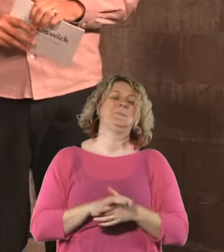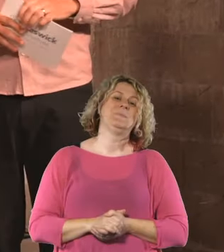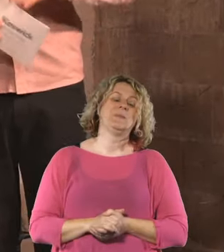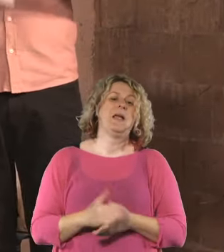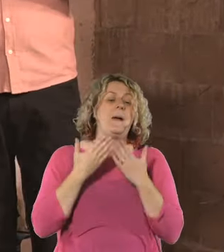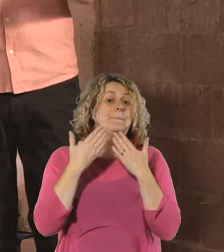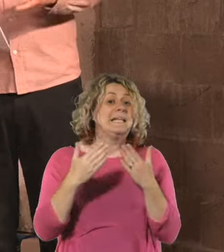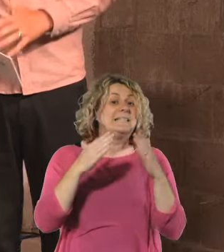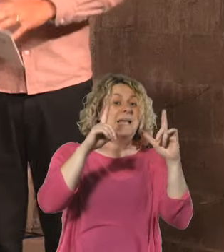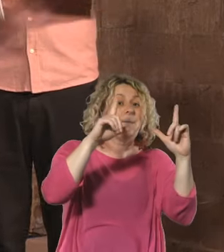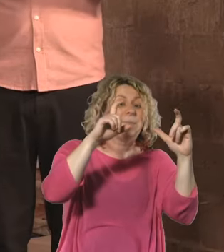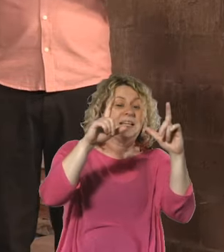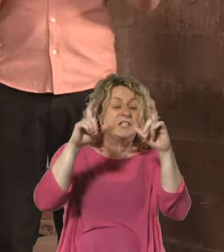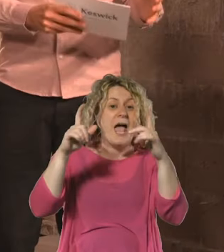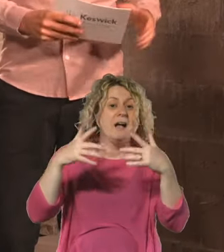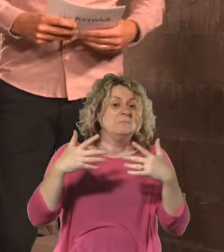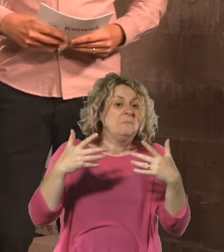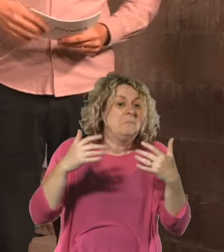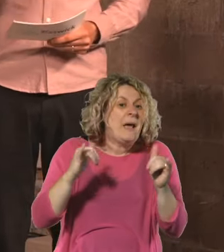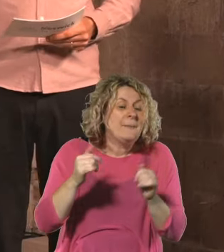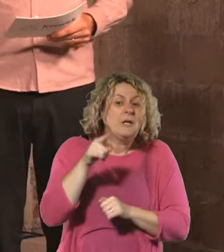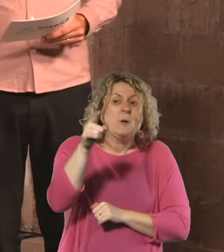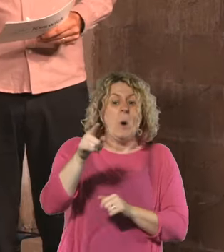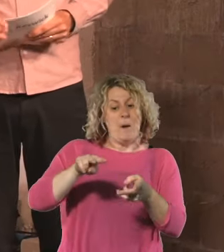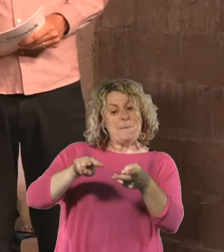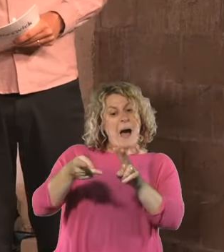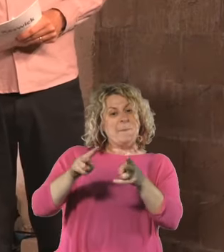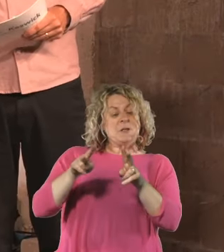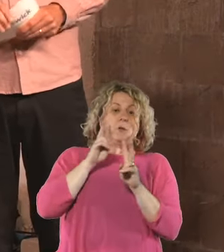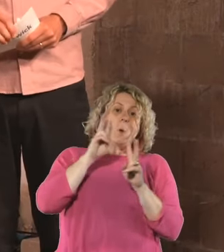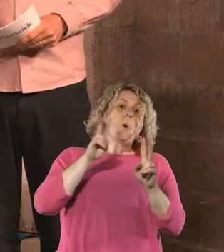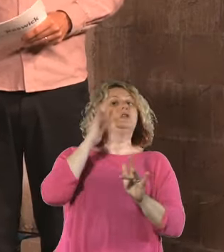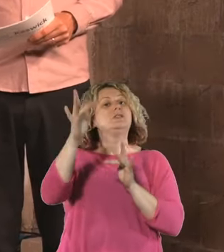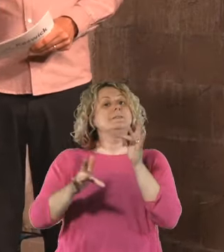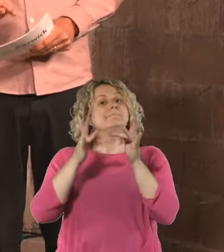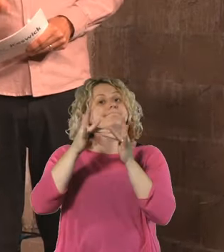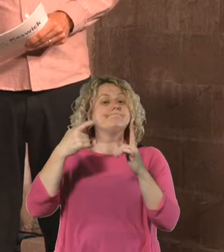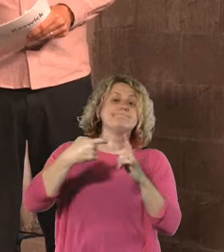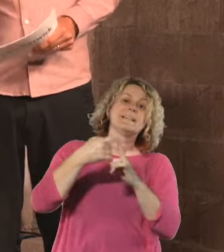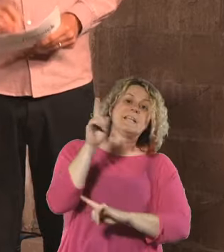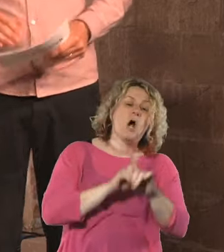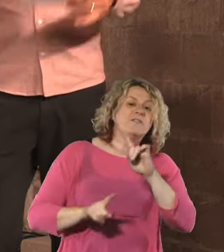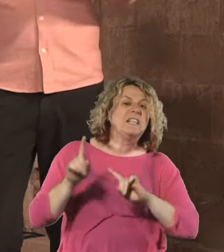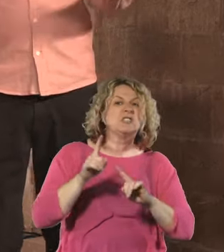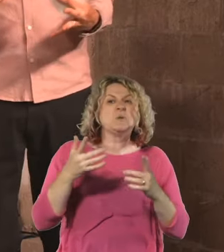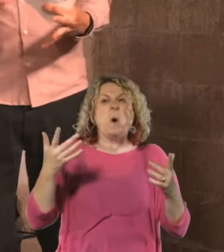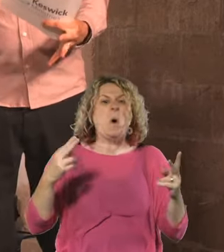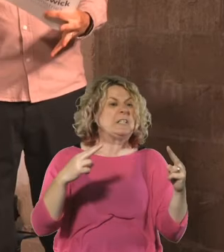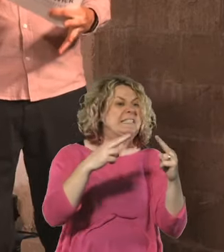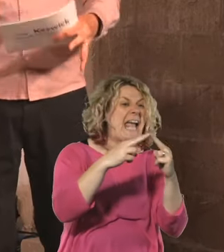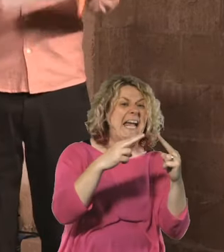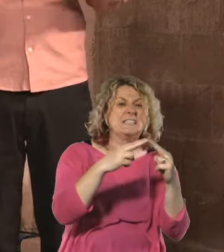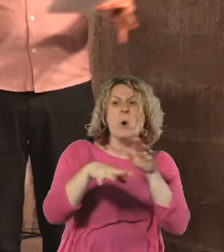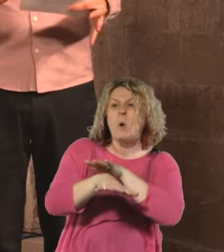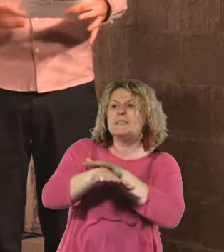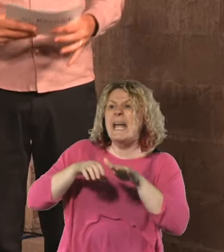If you are having a barbecue in Barbados, or you're enjoying a takeaway in Tahiti, or you're glamping in Glamorgan, we want to see it.